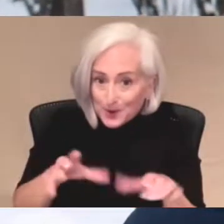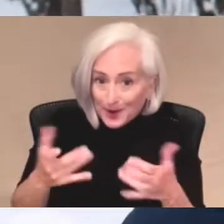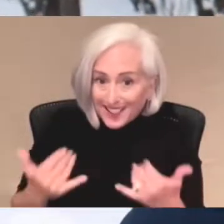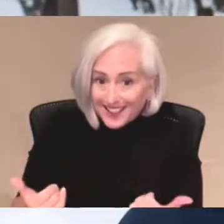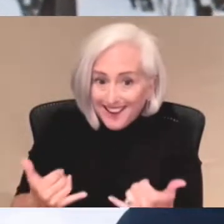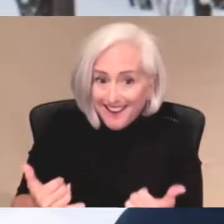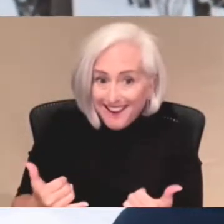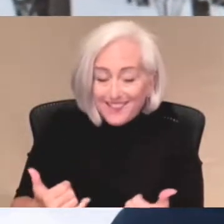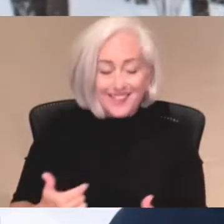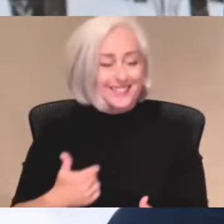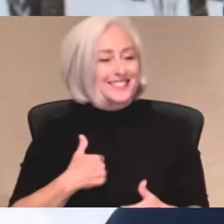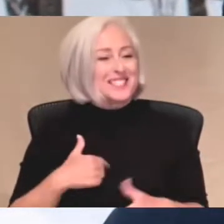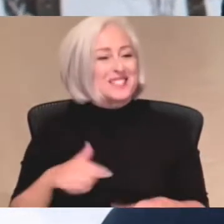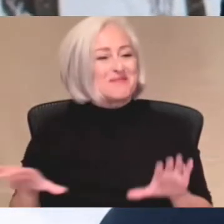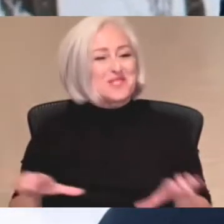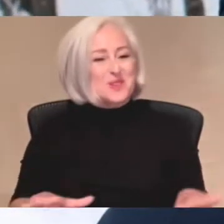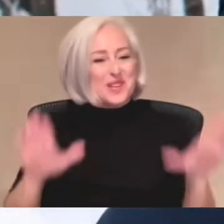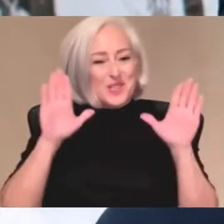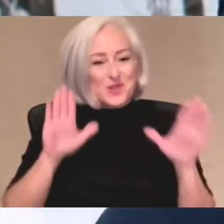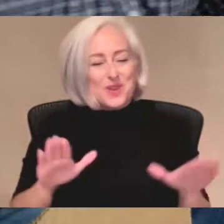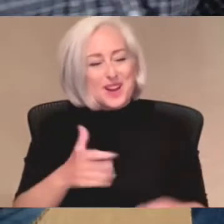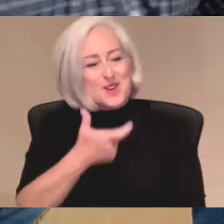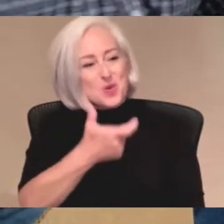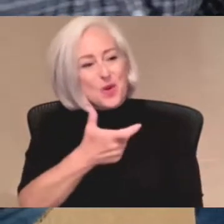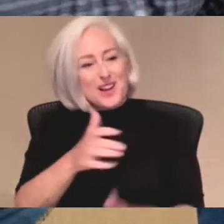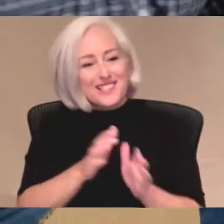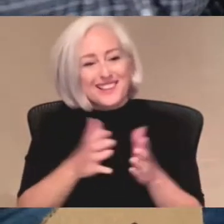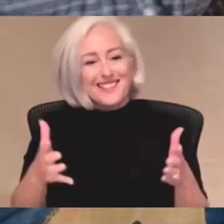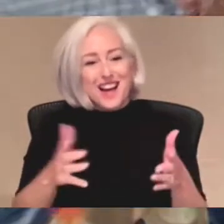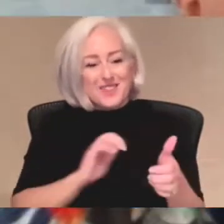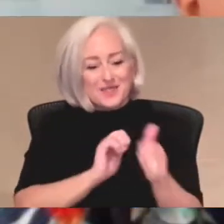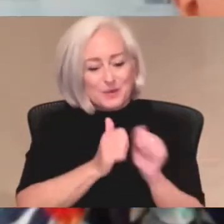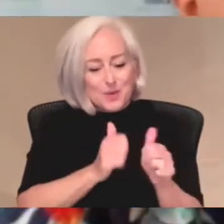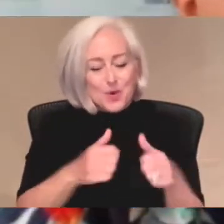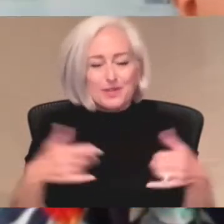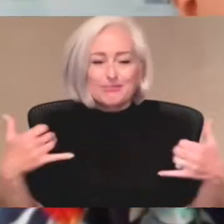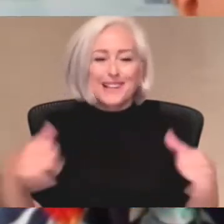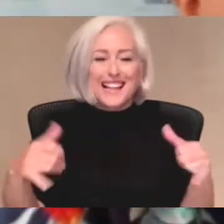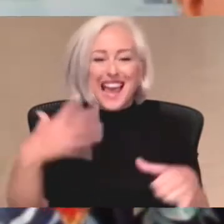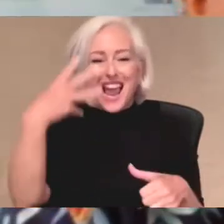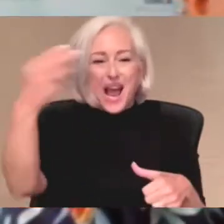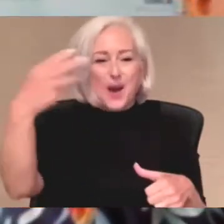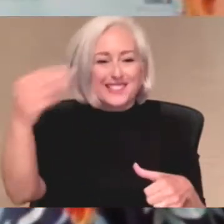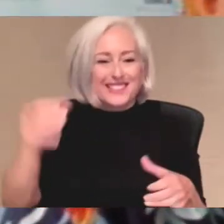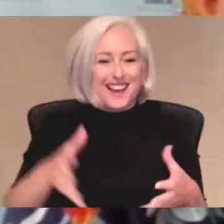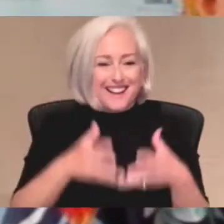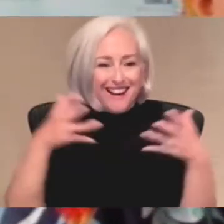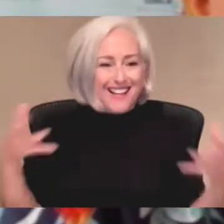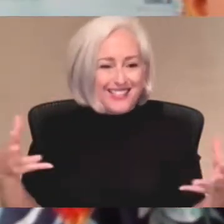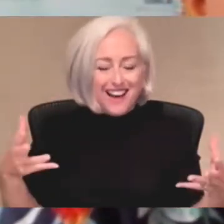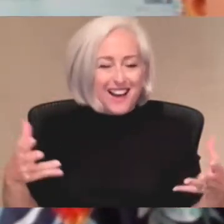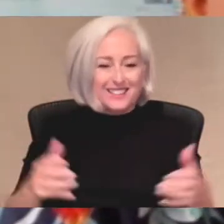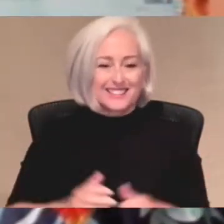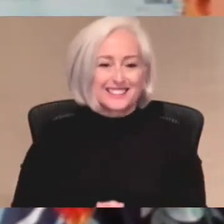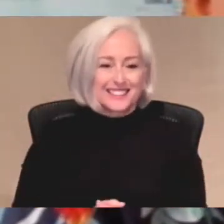I'm doing great. Watching a lot of sports and playing outside a lot. Awesome. I can't really even remember